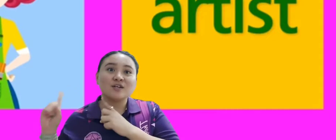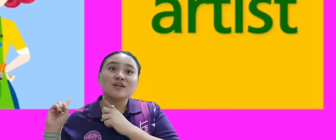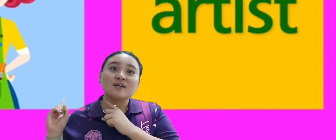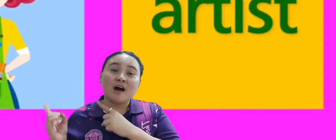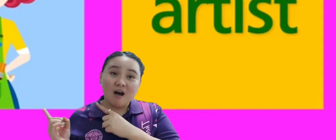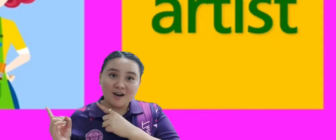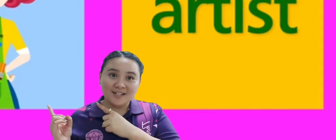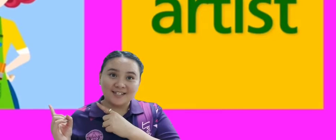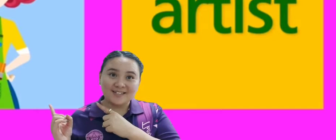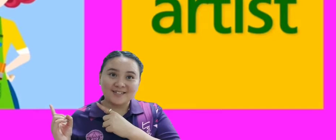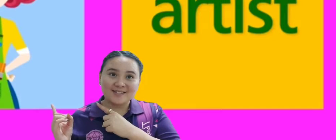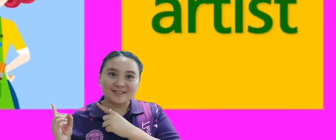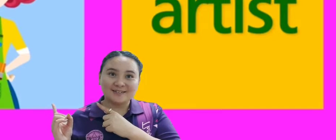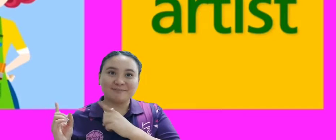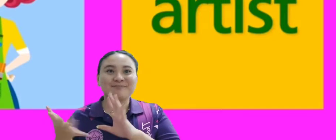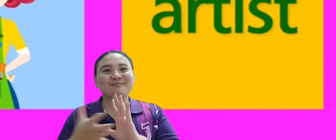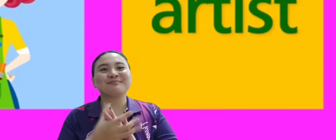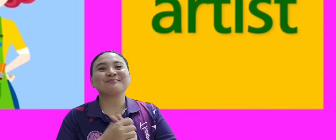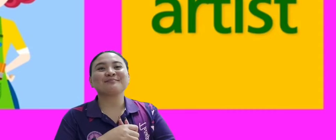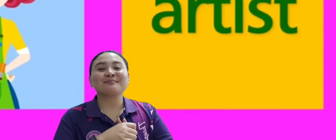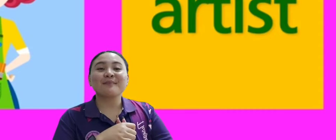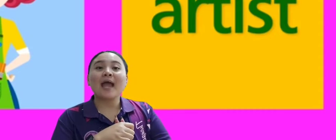Artist. Artist.